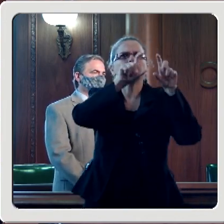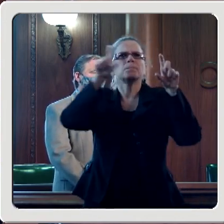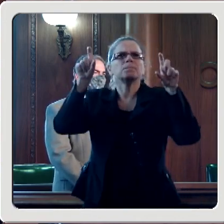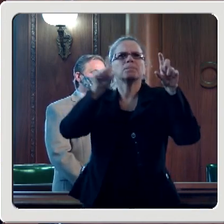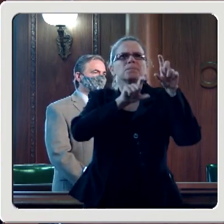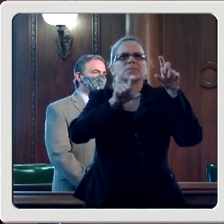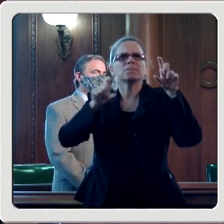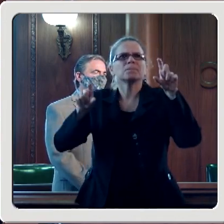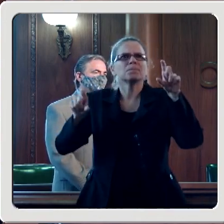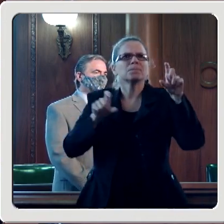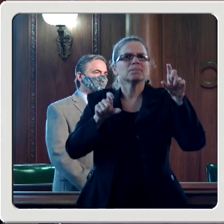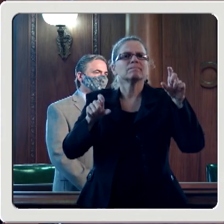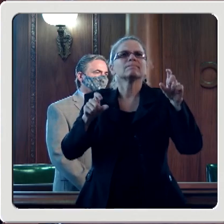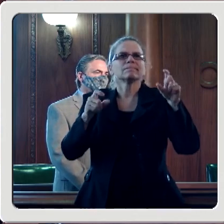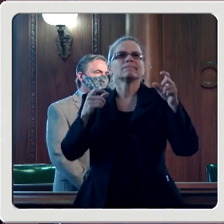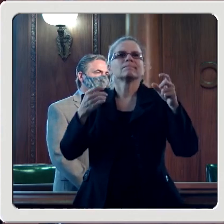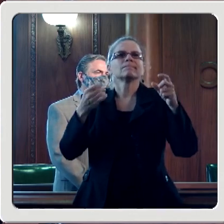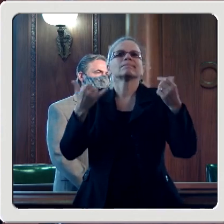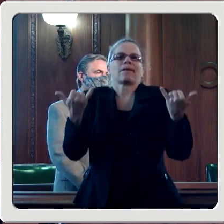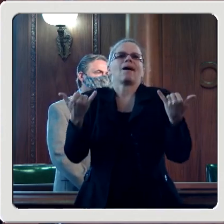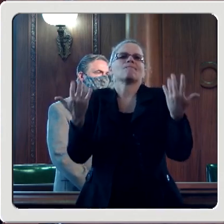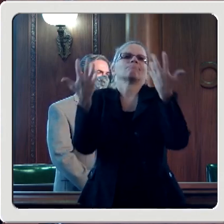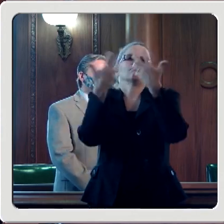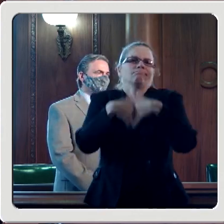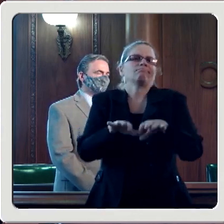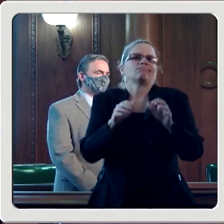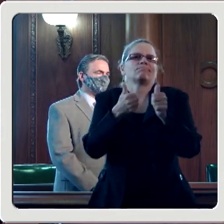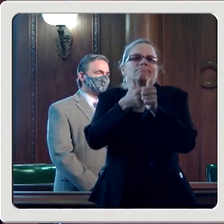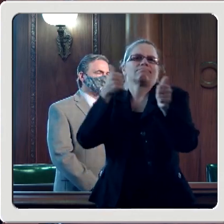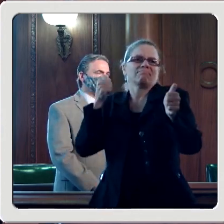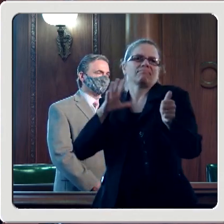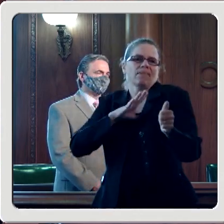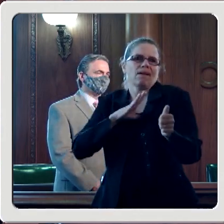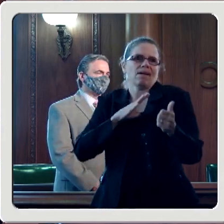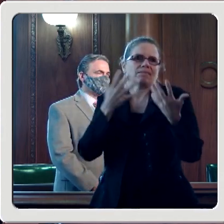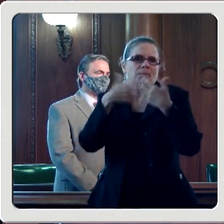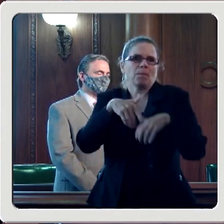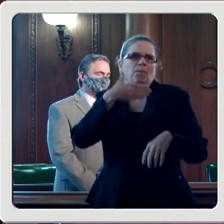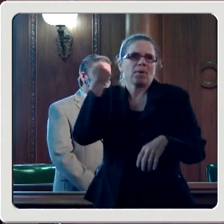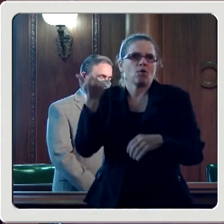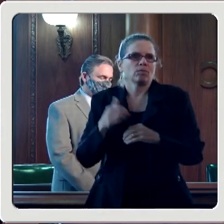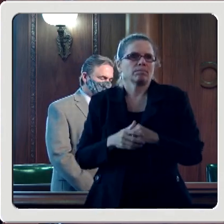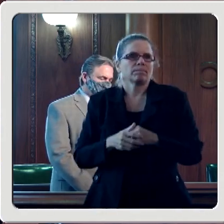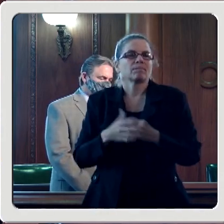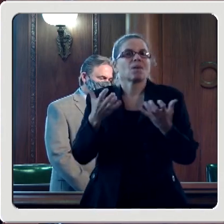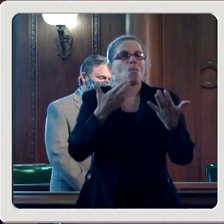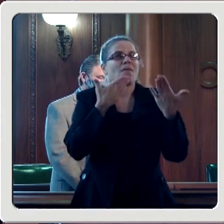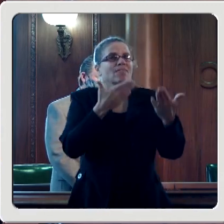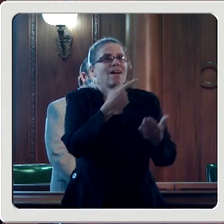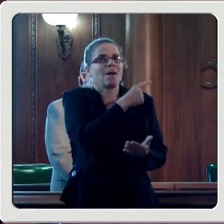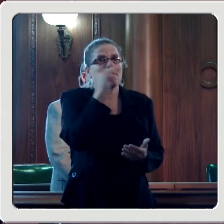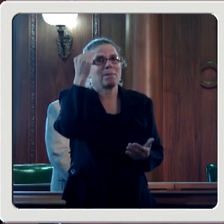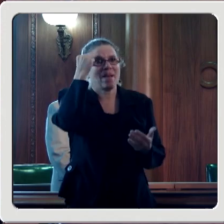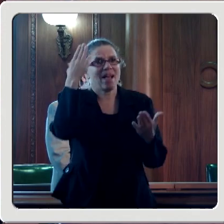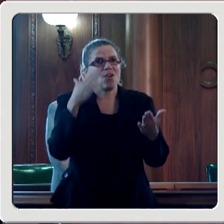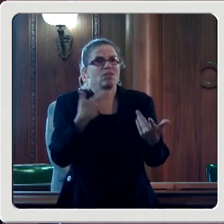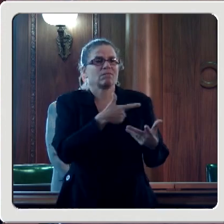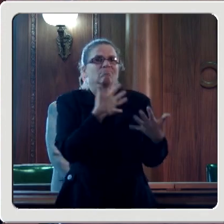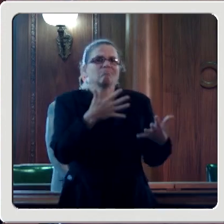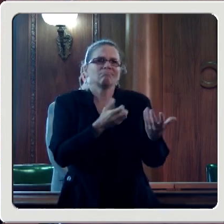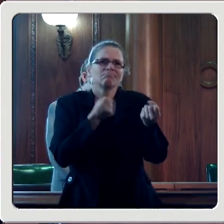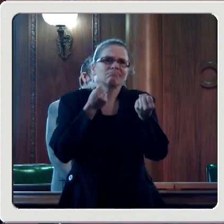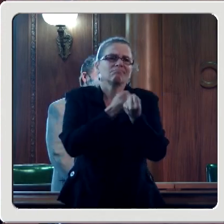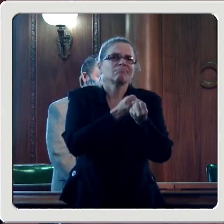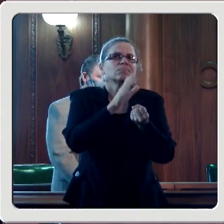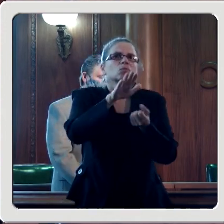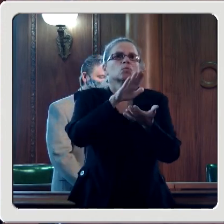start. One thing, again, I want to thank the mayor for is his support of the school system. We call him the education mayor.